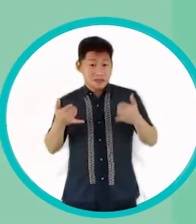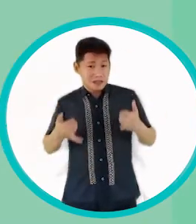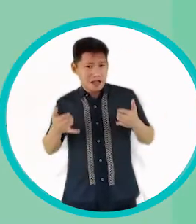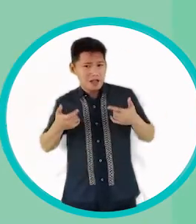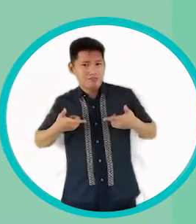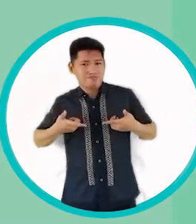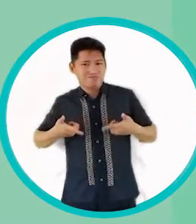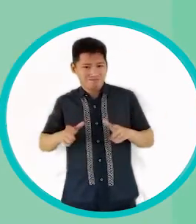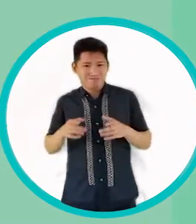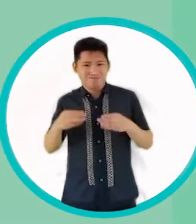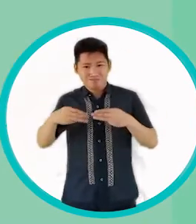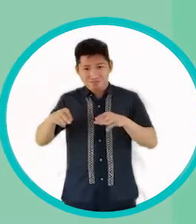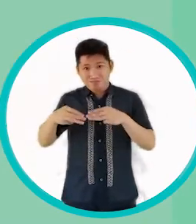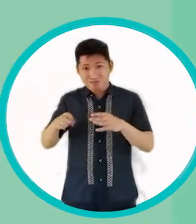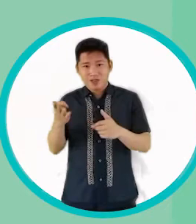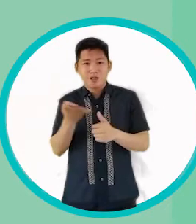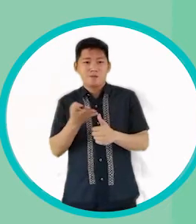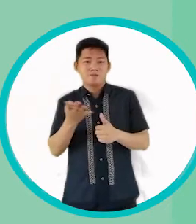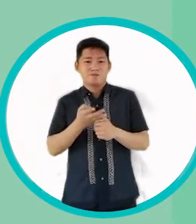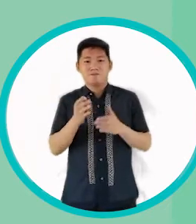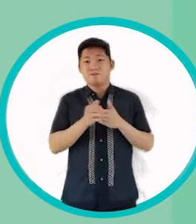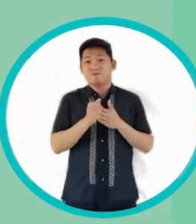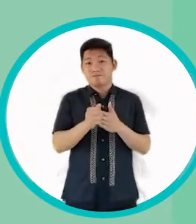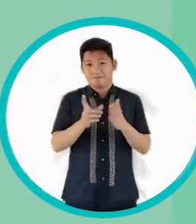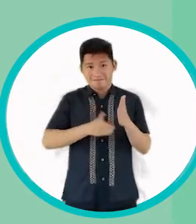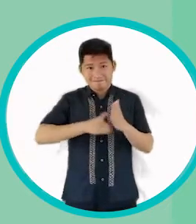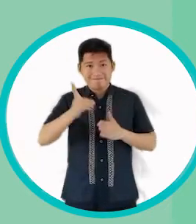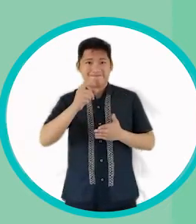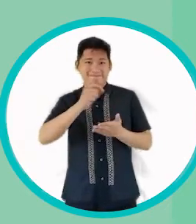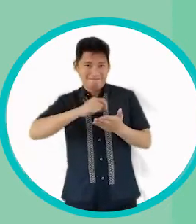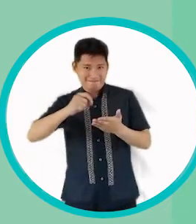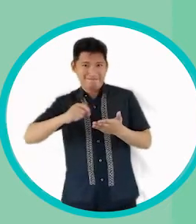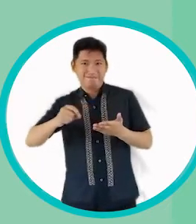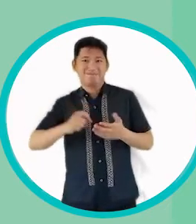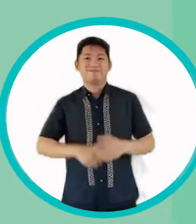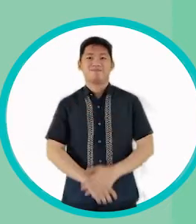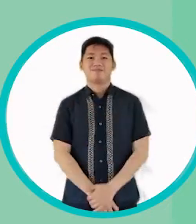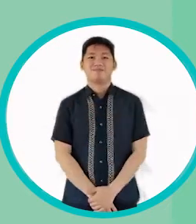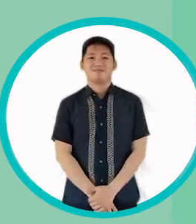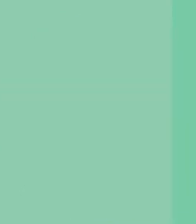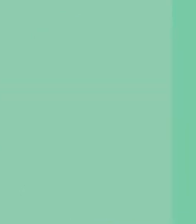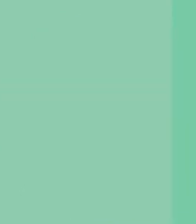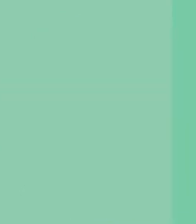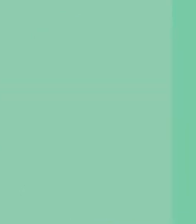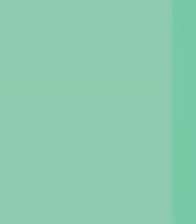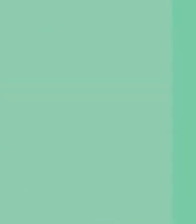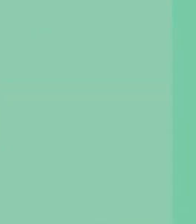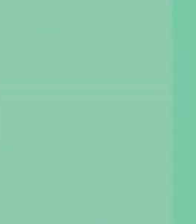Now, let us move on to the fourth pattern of development in writing.